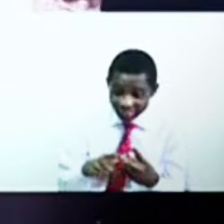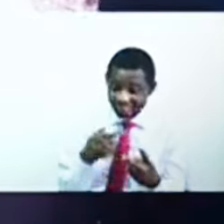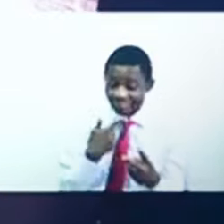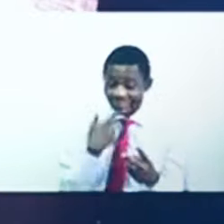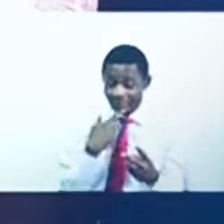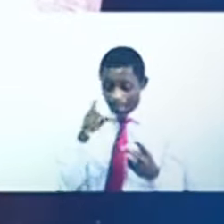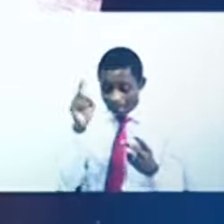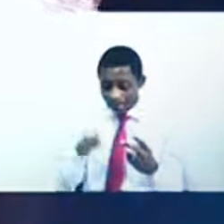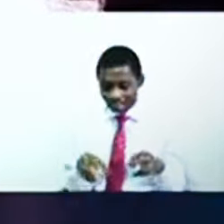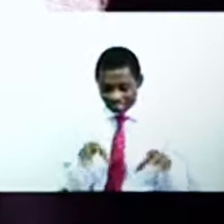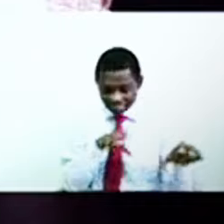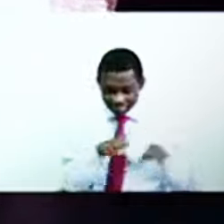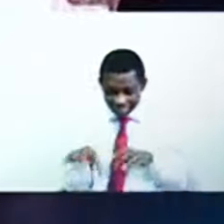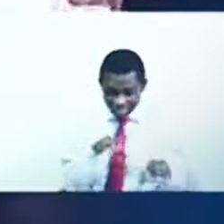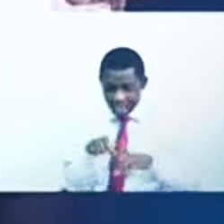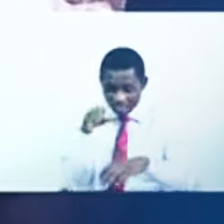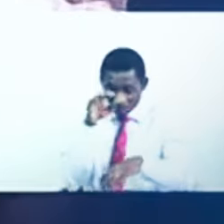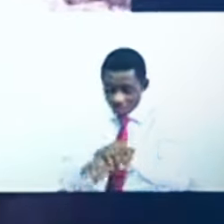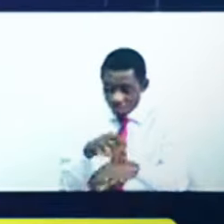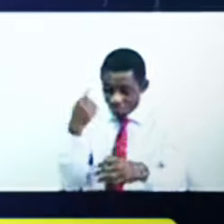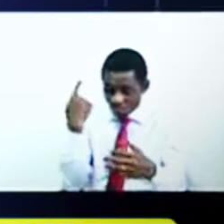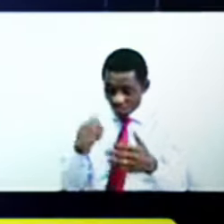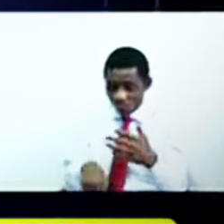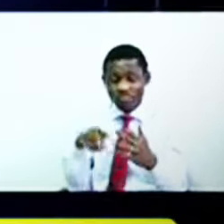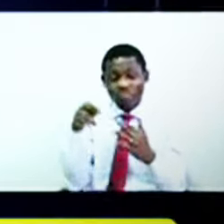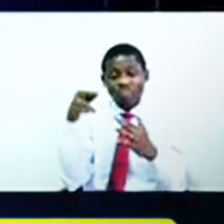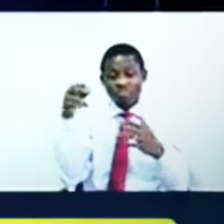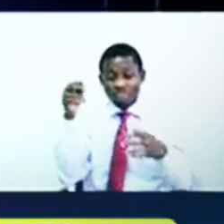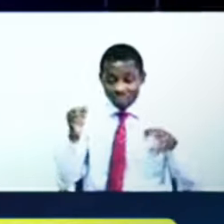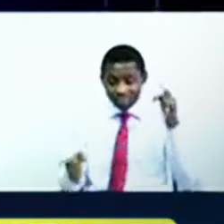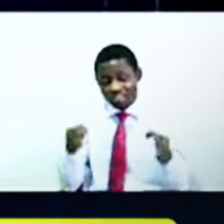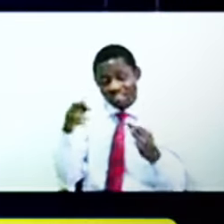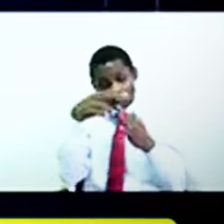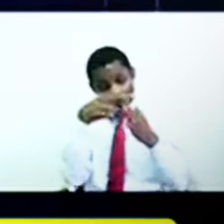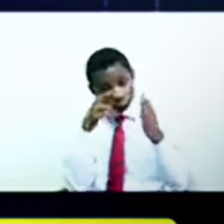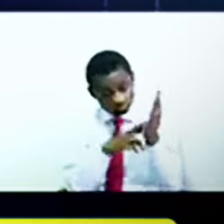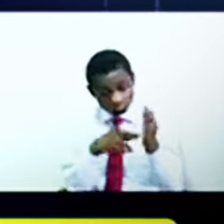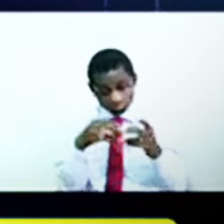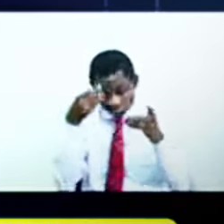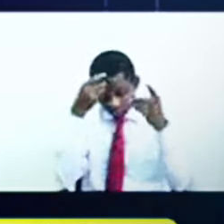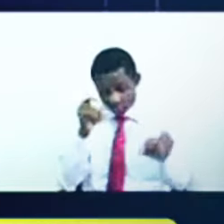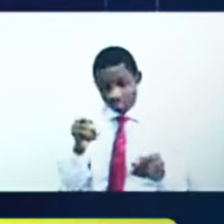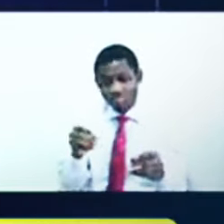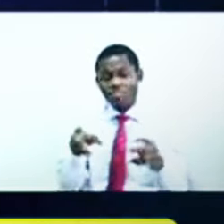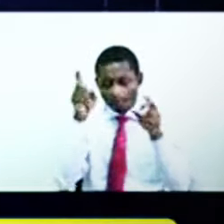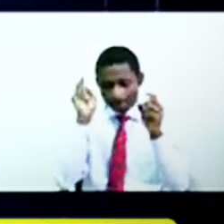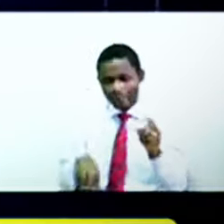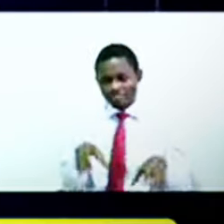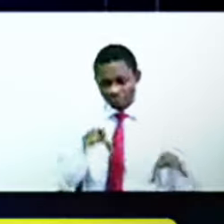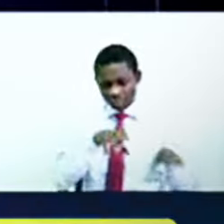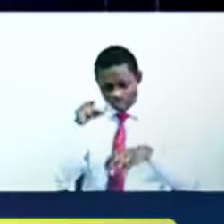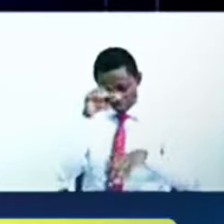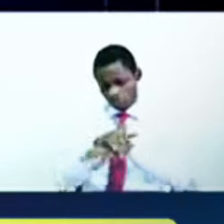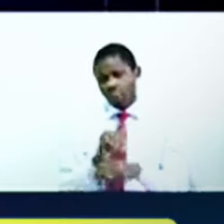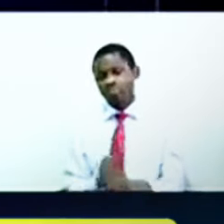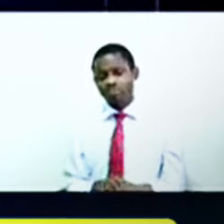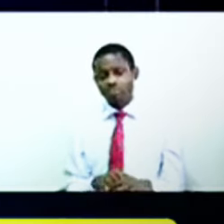tell you. Whatever judgment that has been given to you, act upon it.